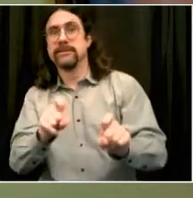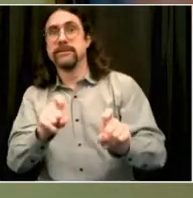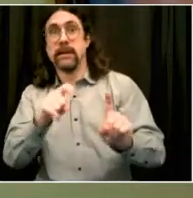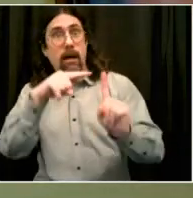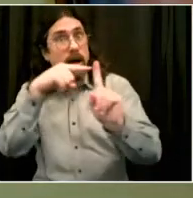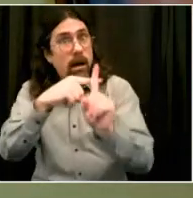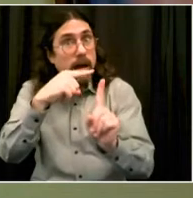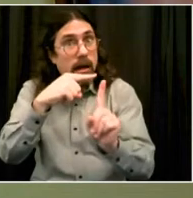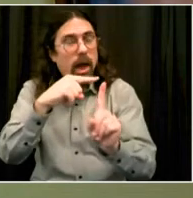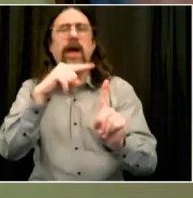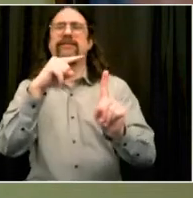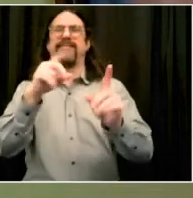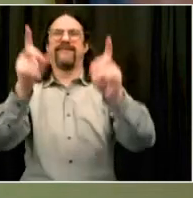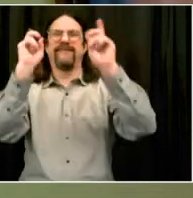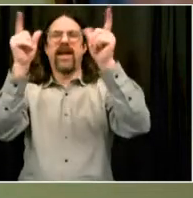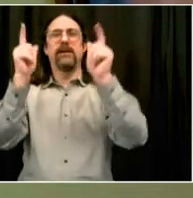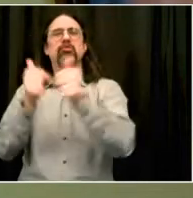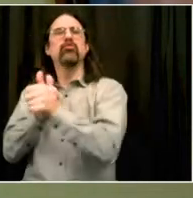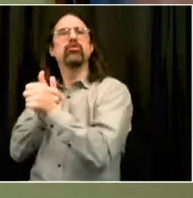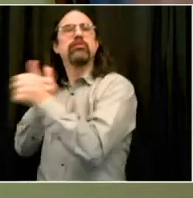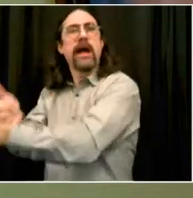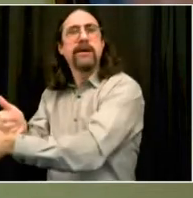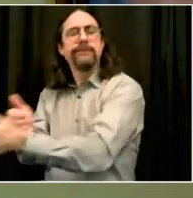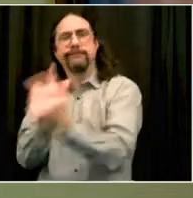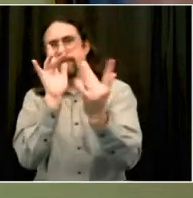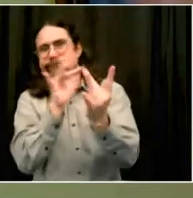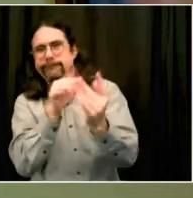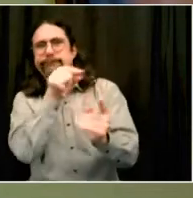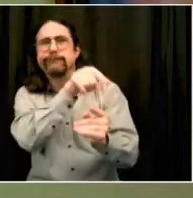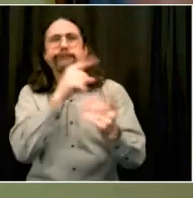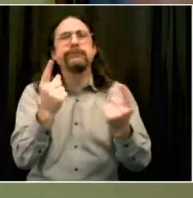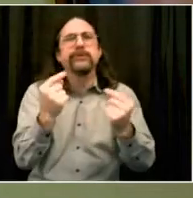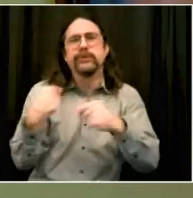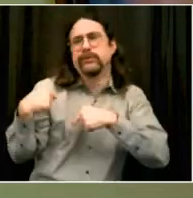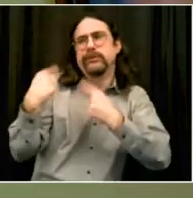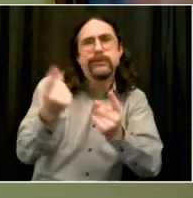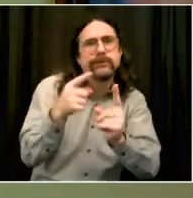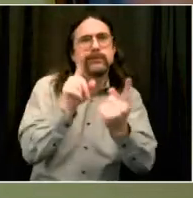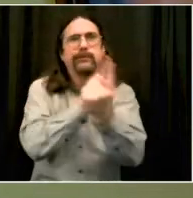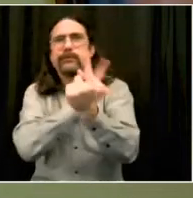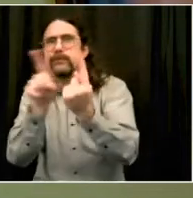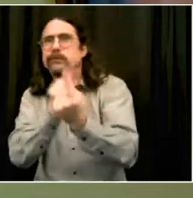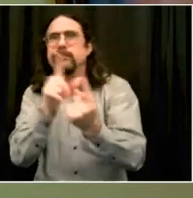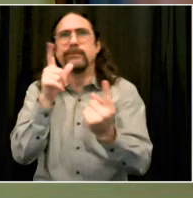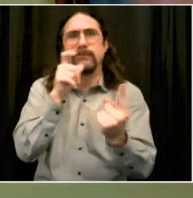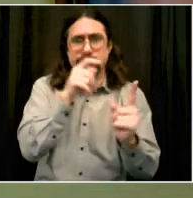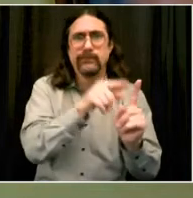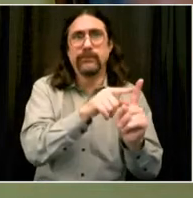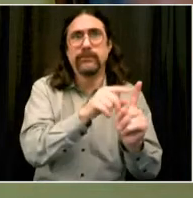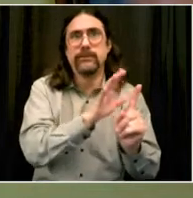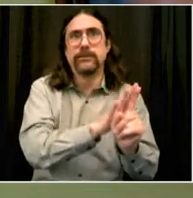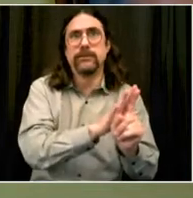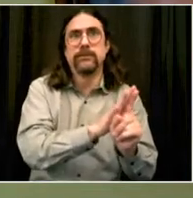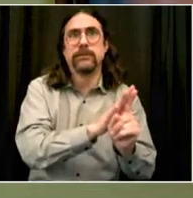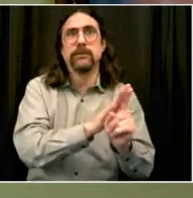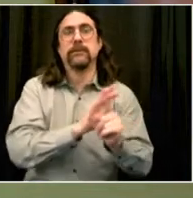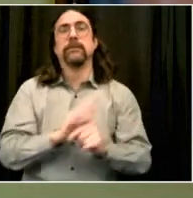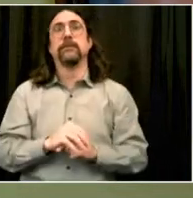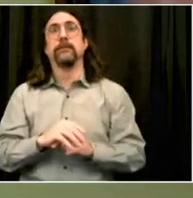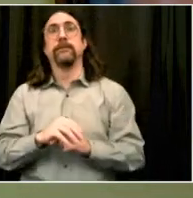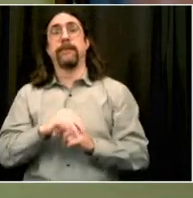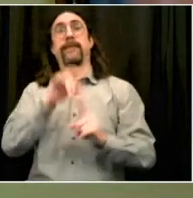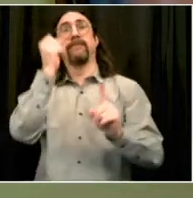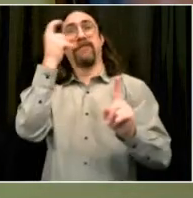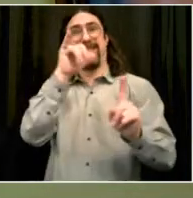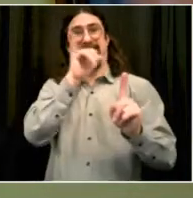for our public data is the discussion that Dr. Choksi went through yesterday, is we really needed to figure out how best to incorporate and analyze this data.